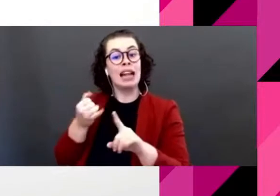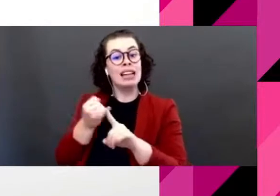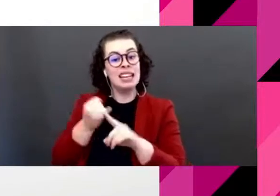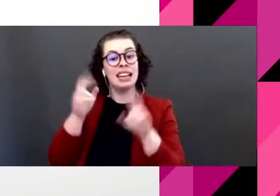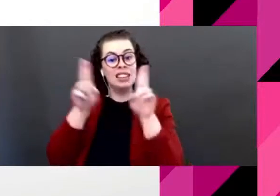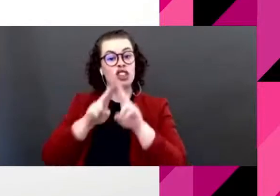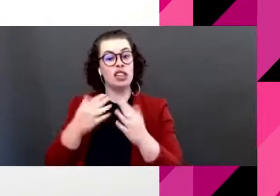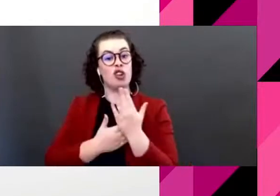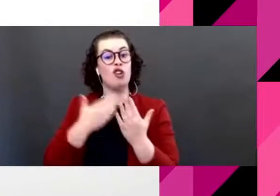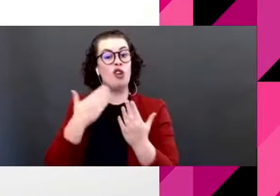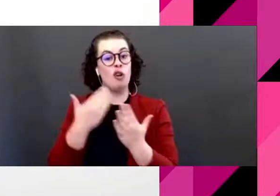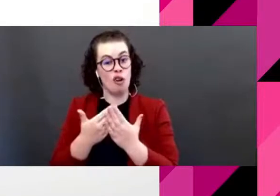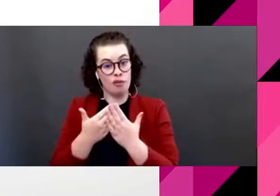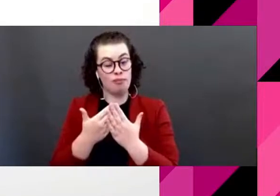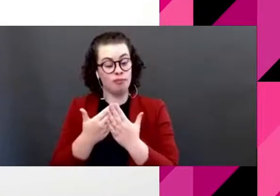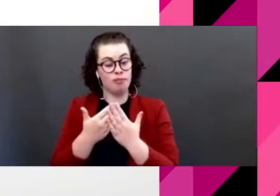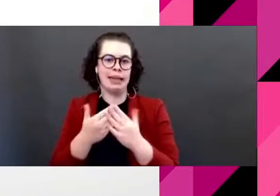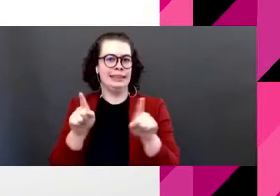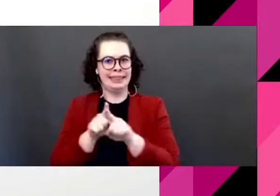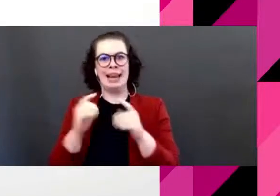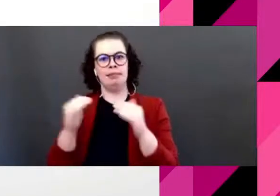on an equal basis with others.